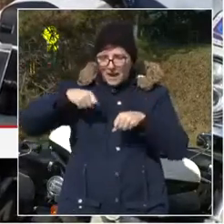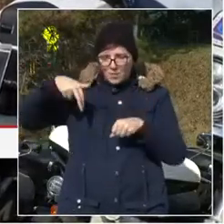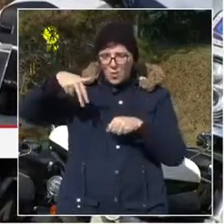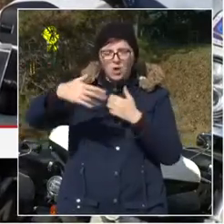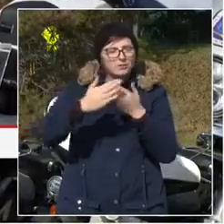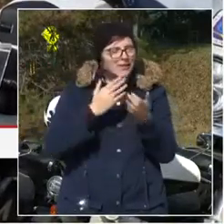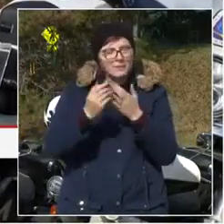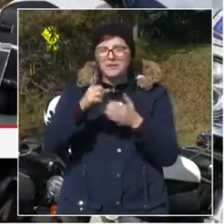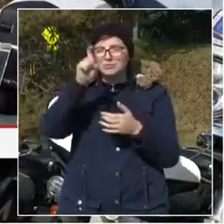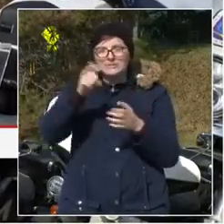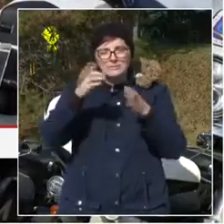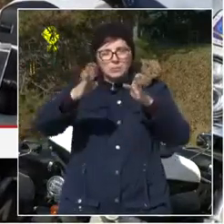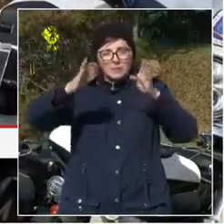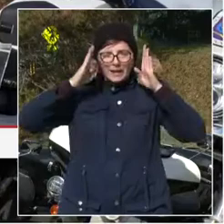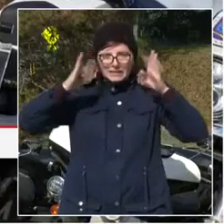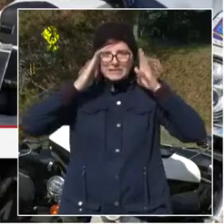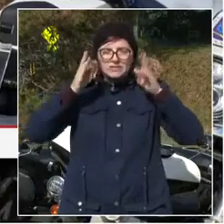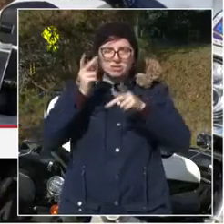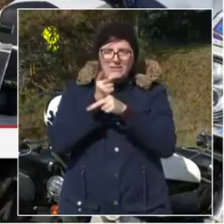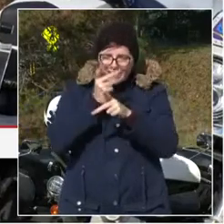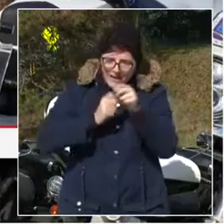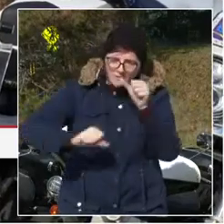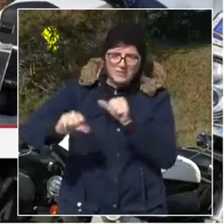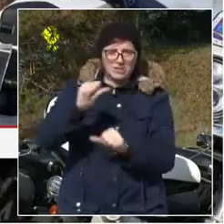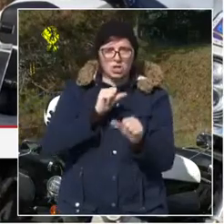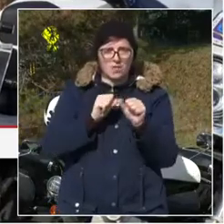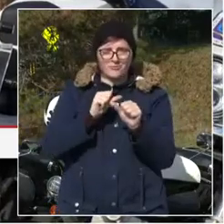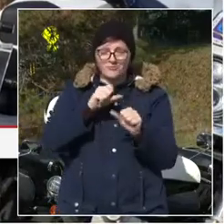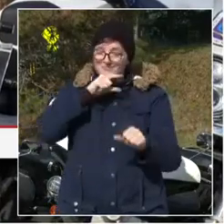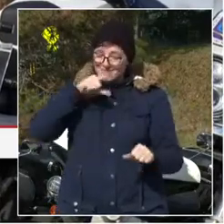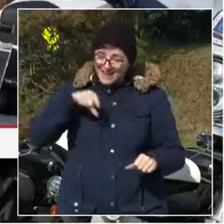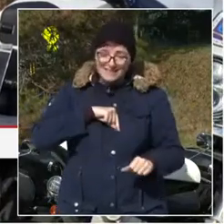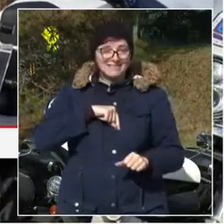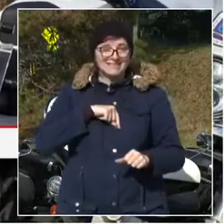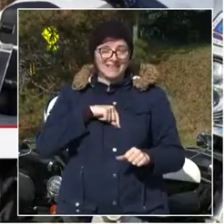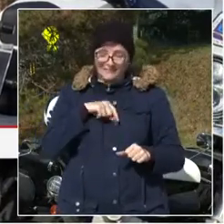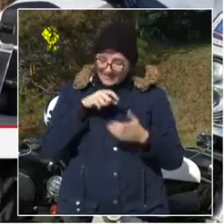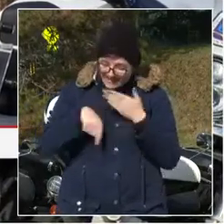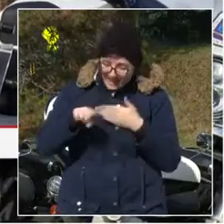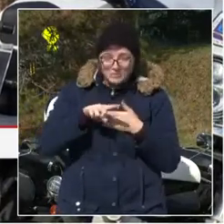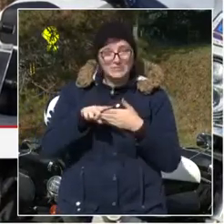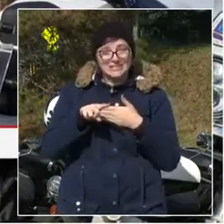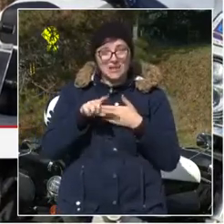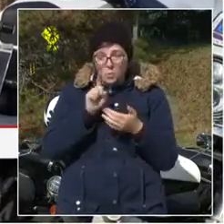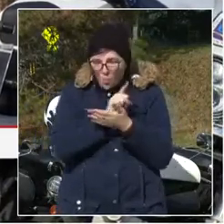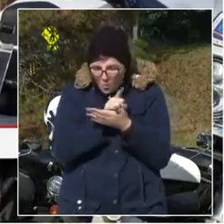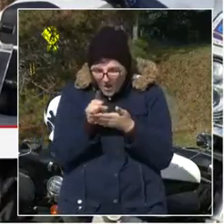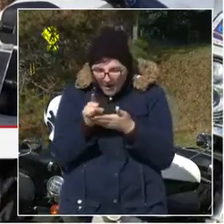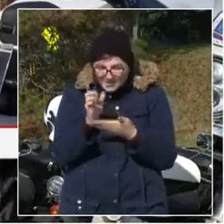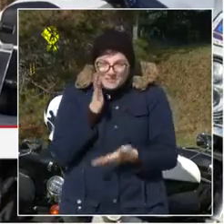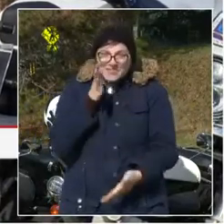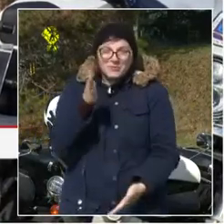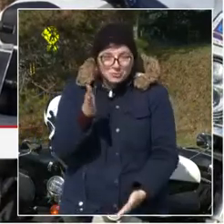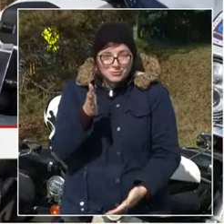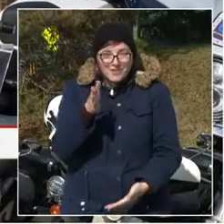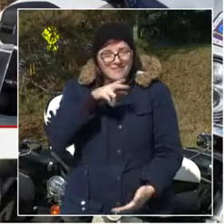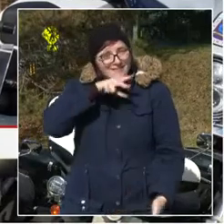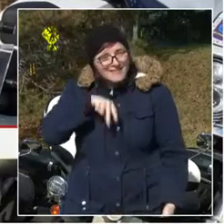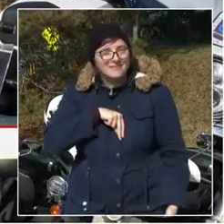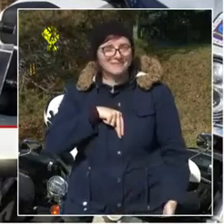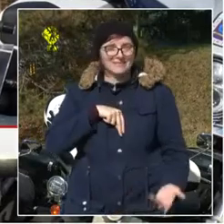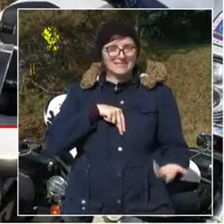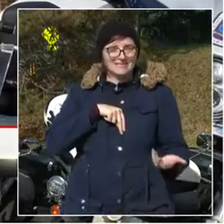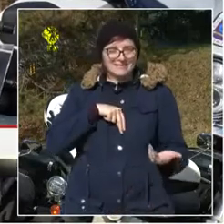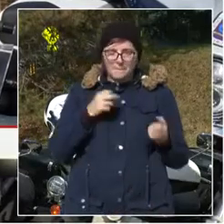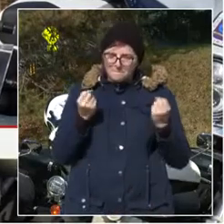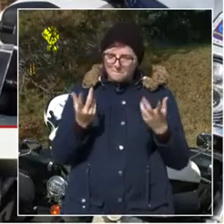attention and look out for each other. It is Thanksgiving. Next week, 1 week from today, a time when many family